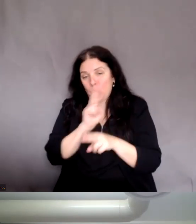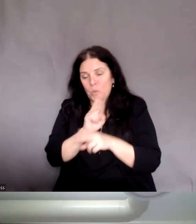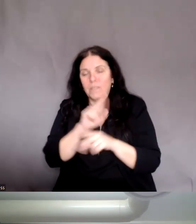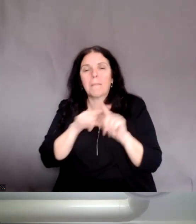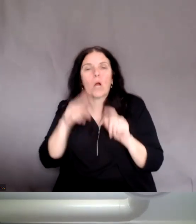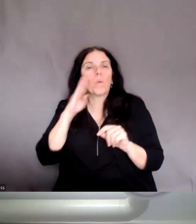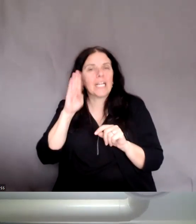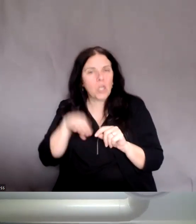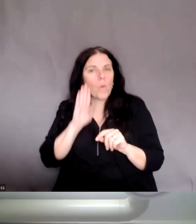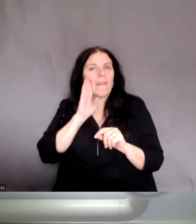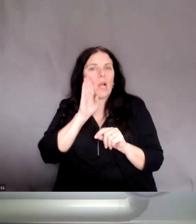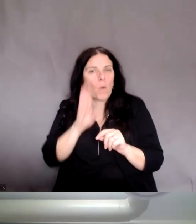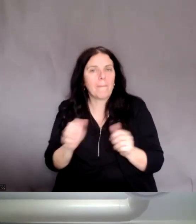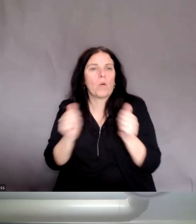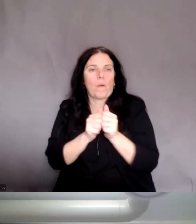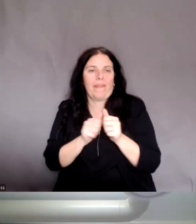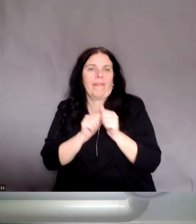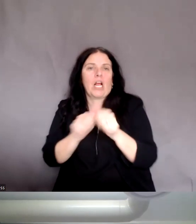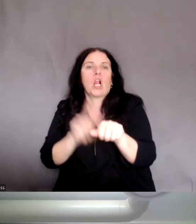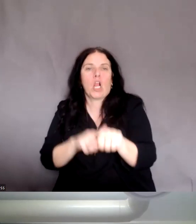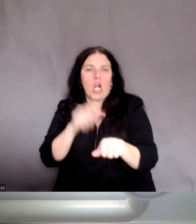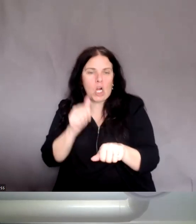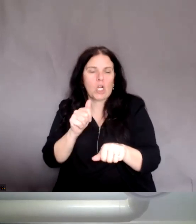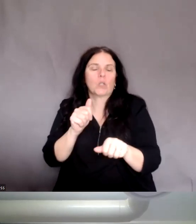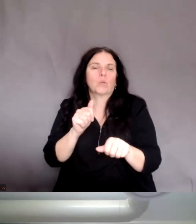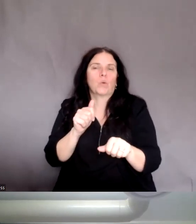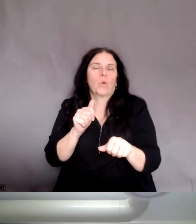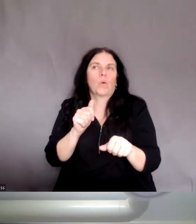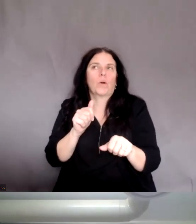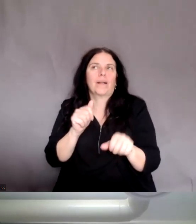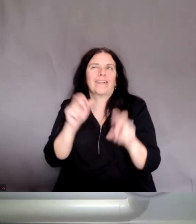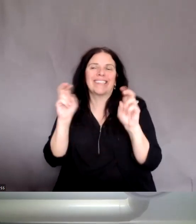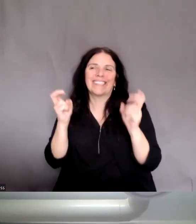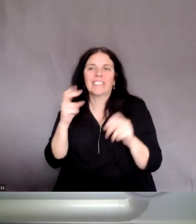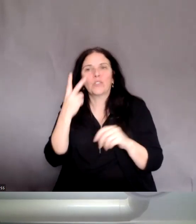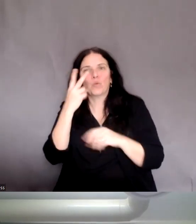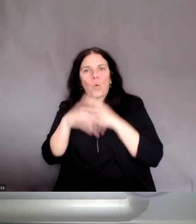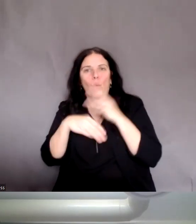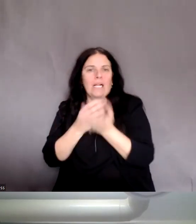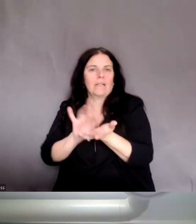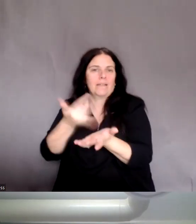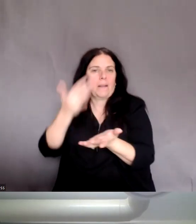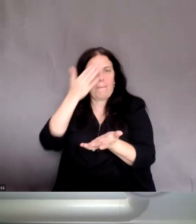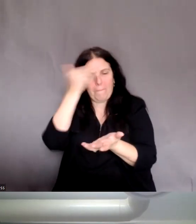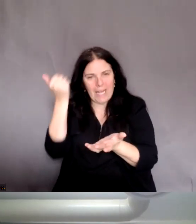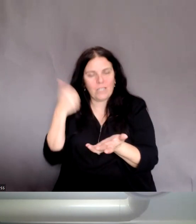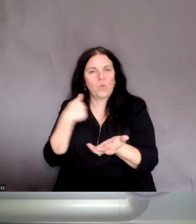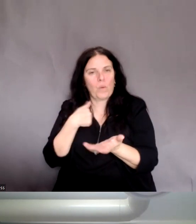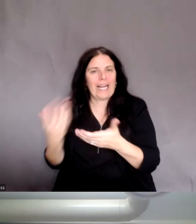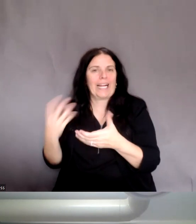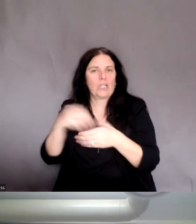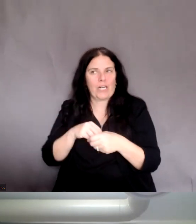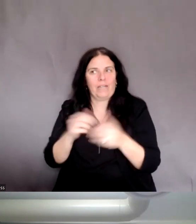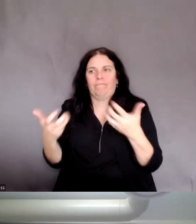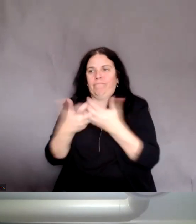know that they're going to be with us for a longer period of time. So you're getting the best of both worlds, because you've integrated what you're doing